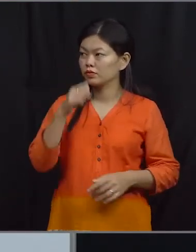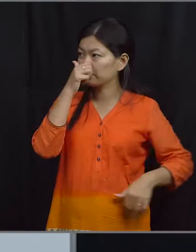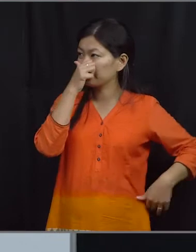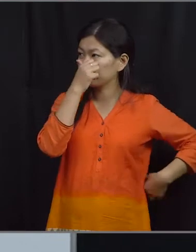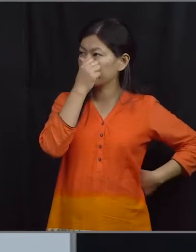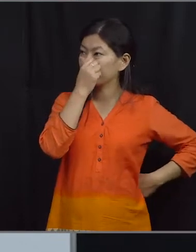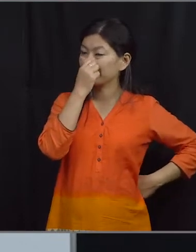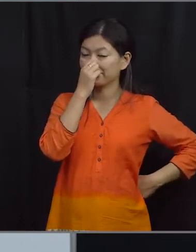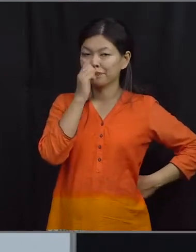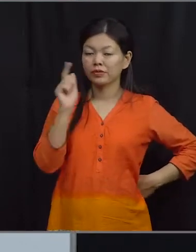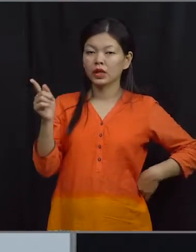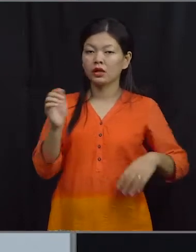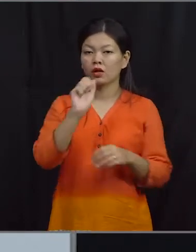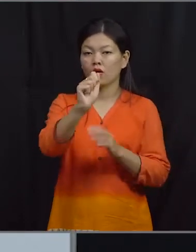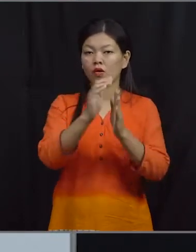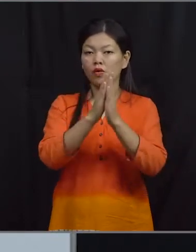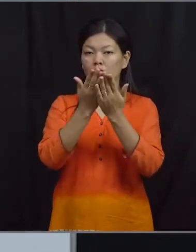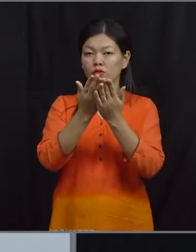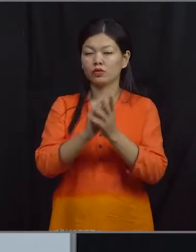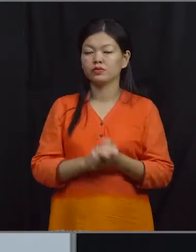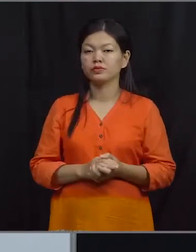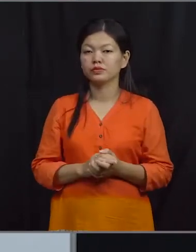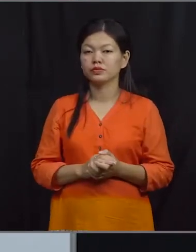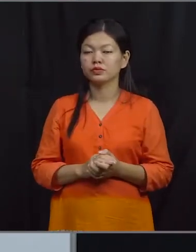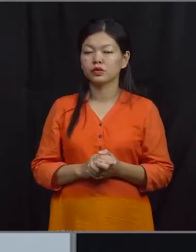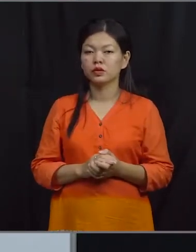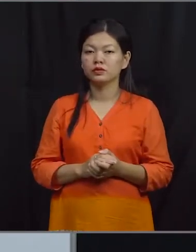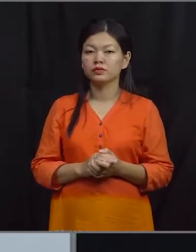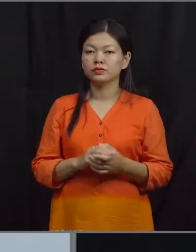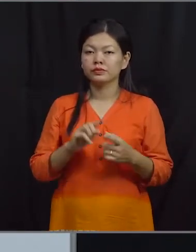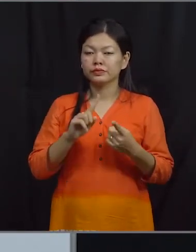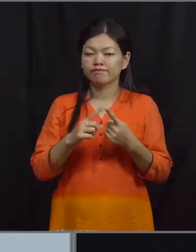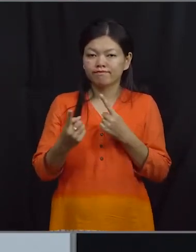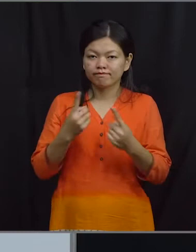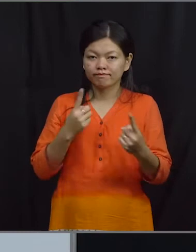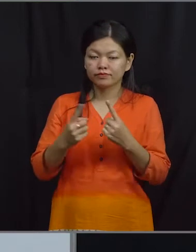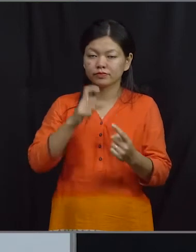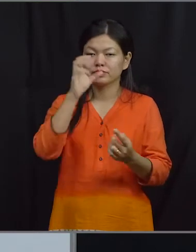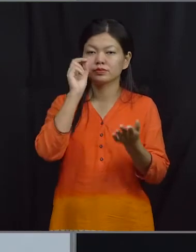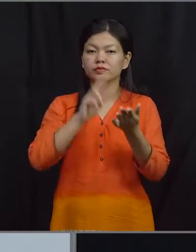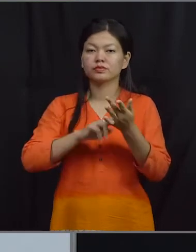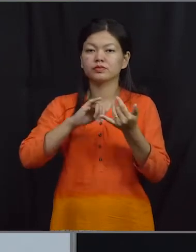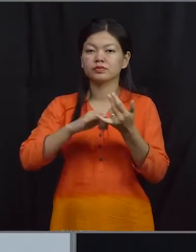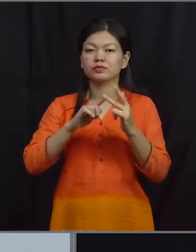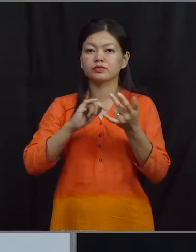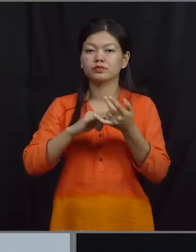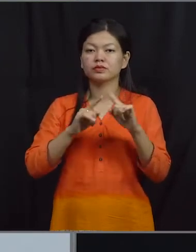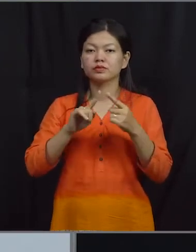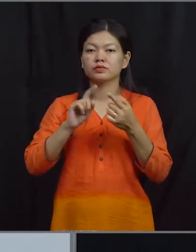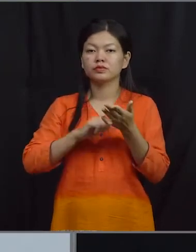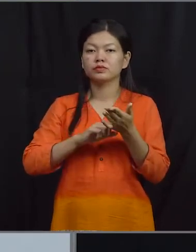This is from your exercise problem. Examine the consistency